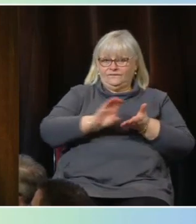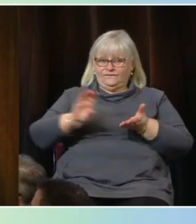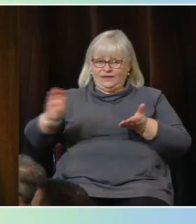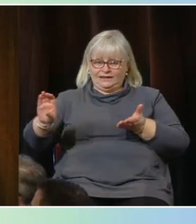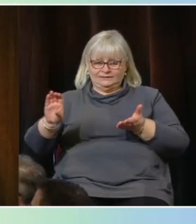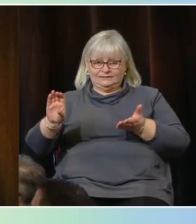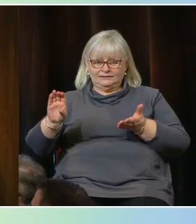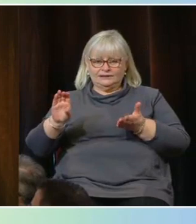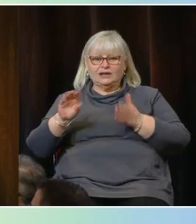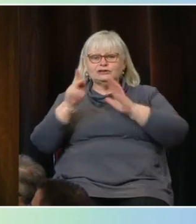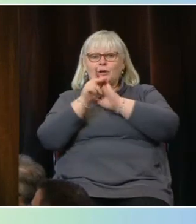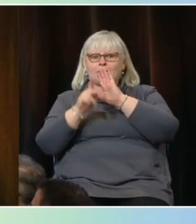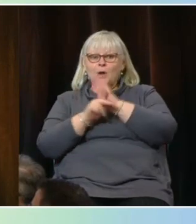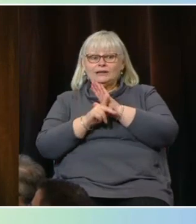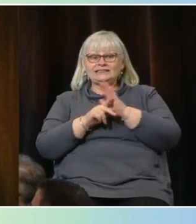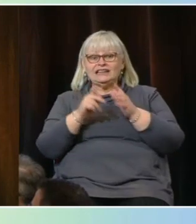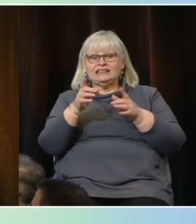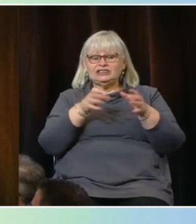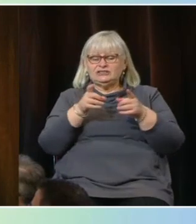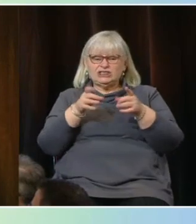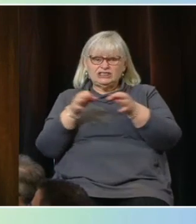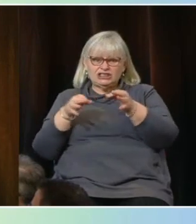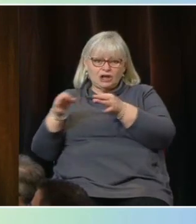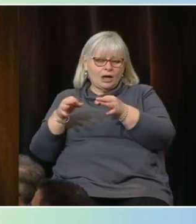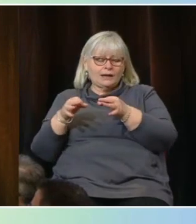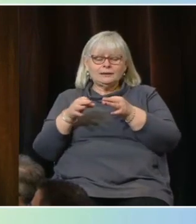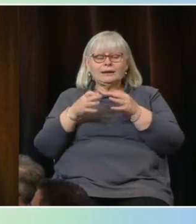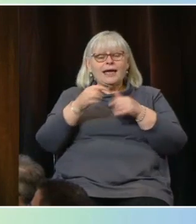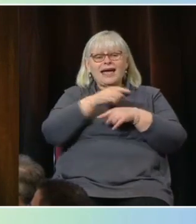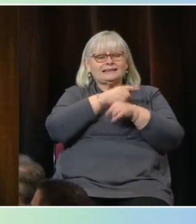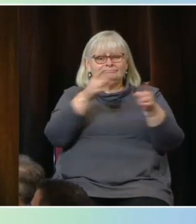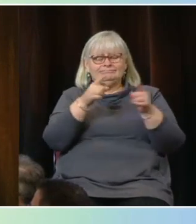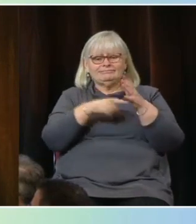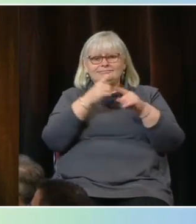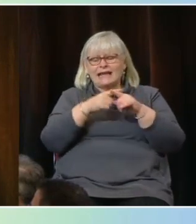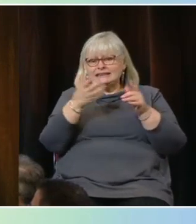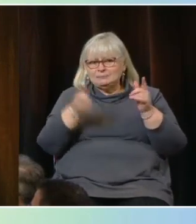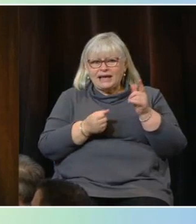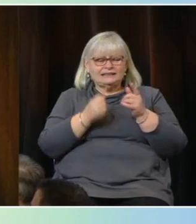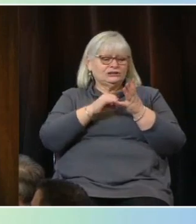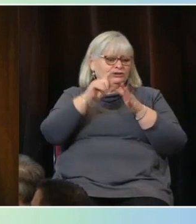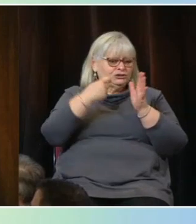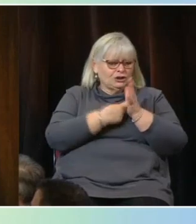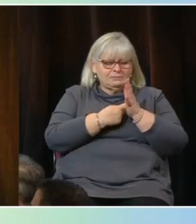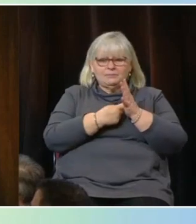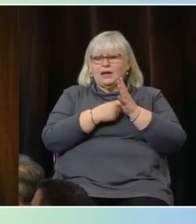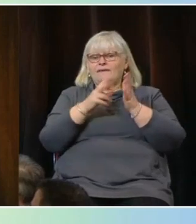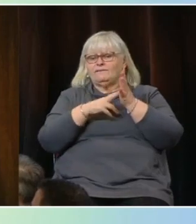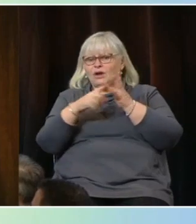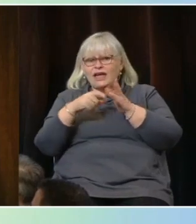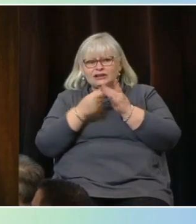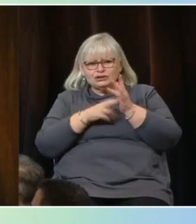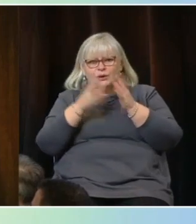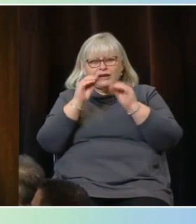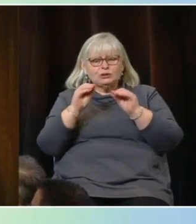poor policy design has cost consumers and taxpayers in a whole range of sectors from superannuation to vocational education and training to